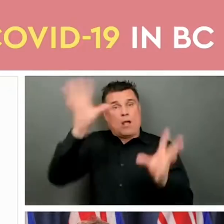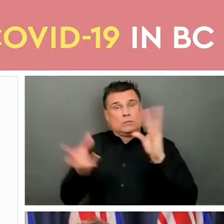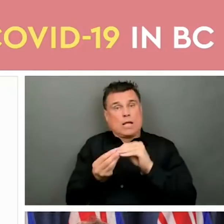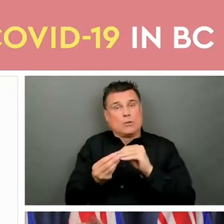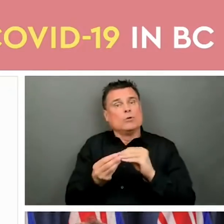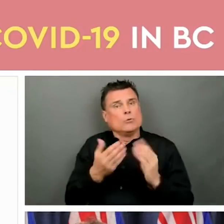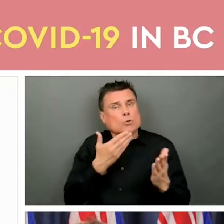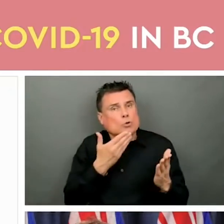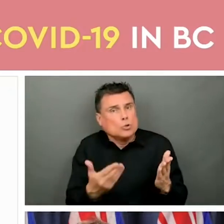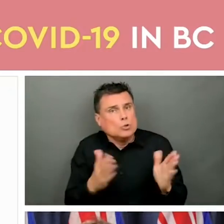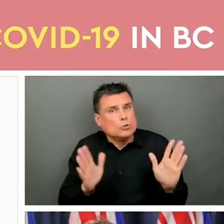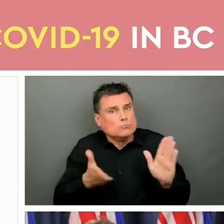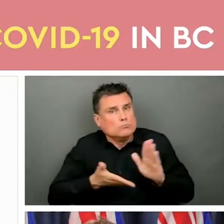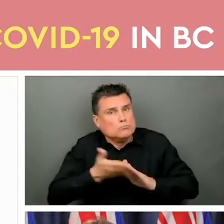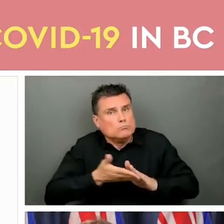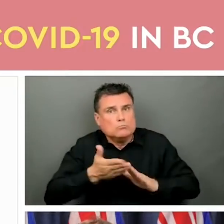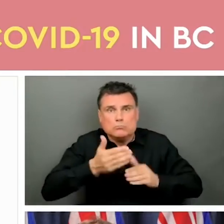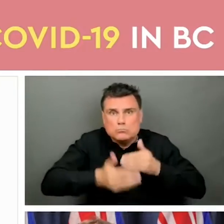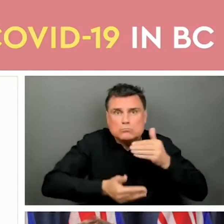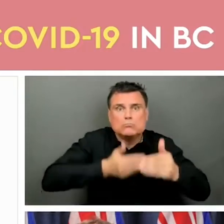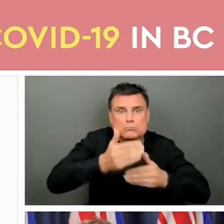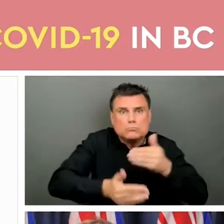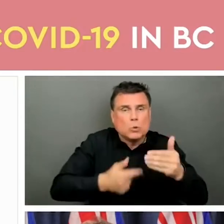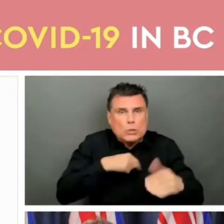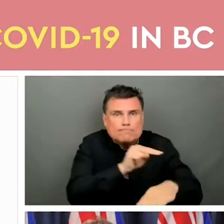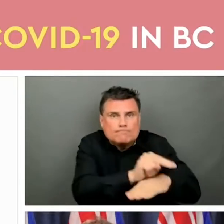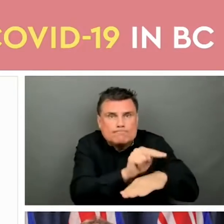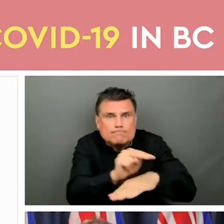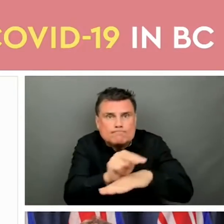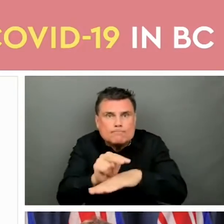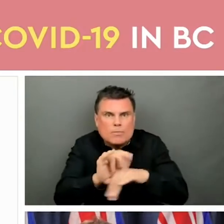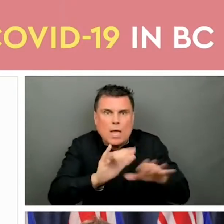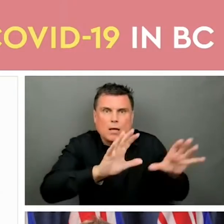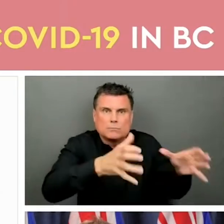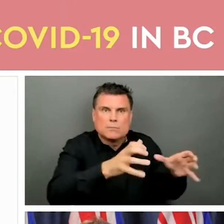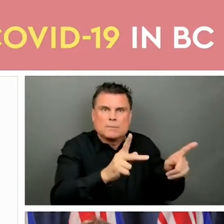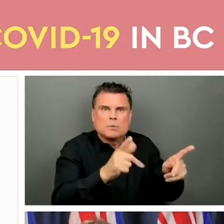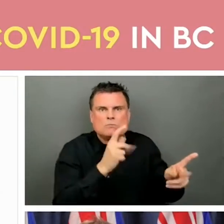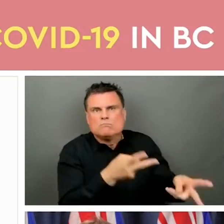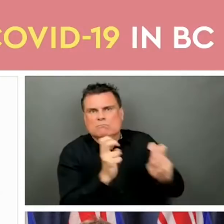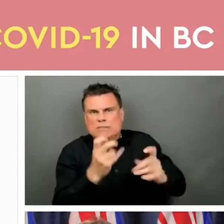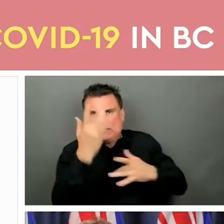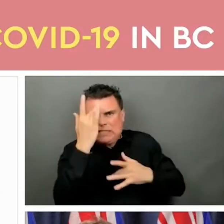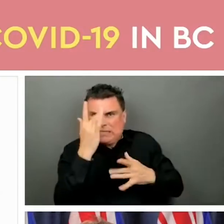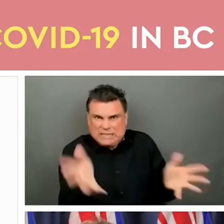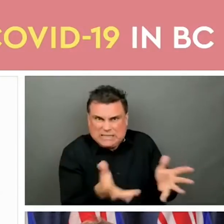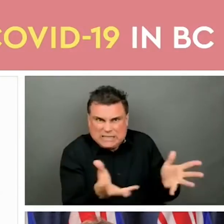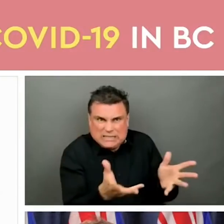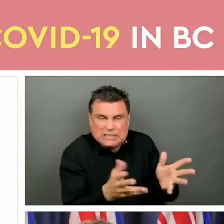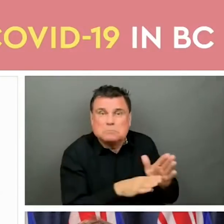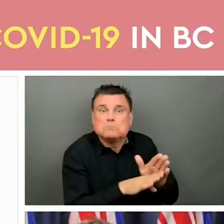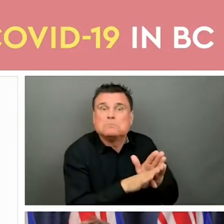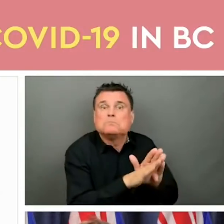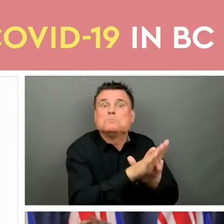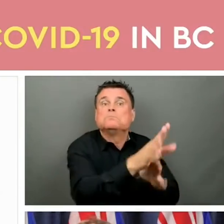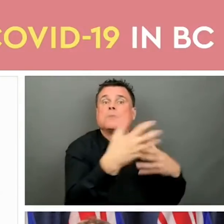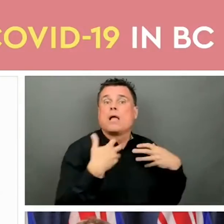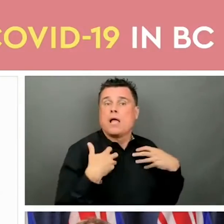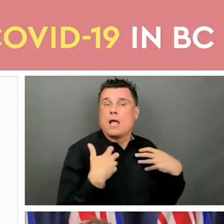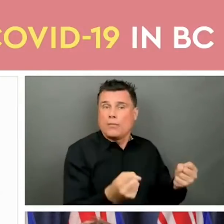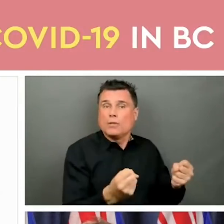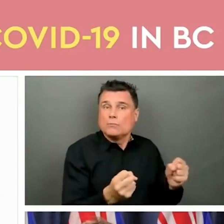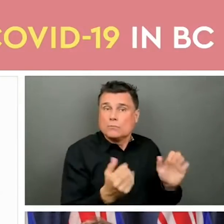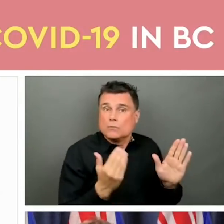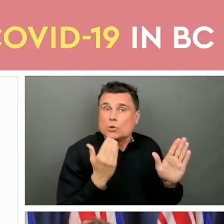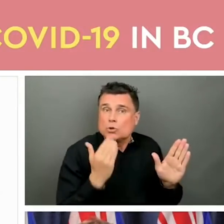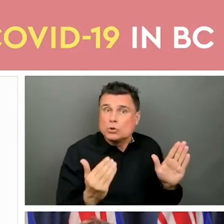able to manage demand up to now is the virtually zero level of influenza this year. In April, 20